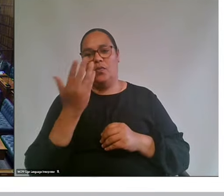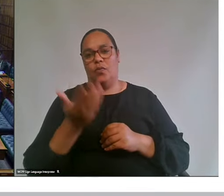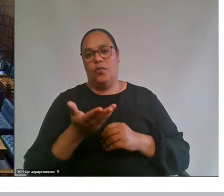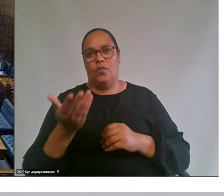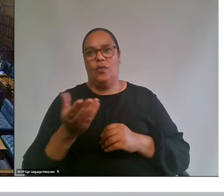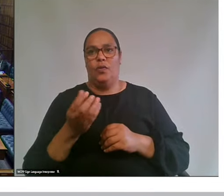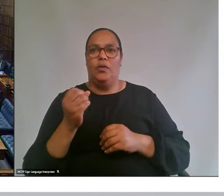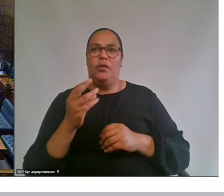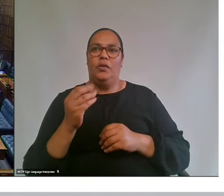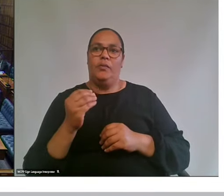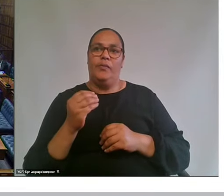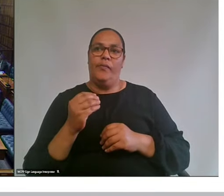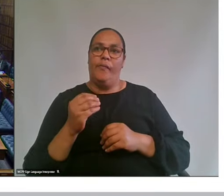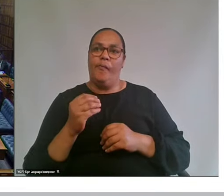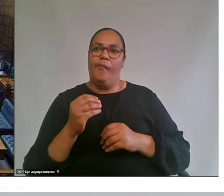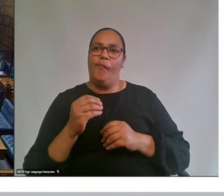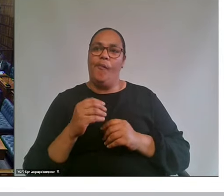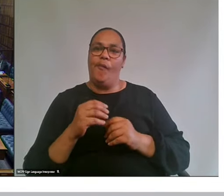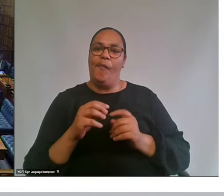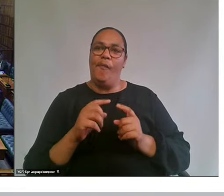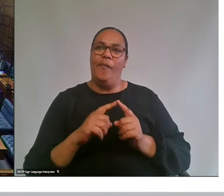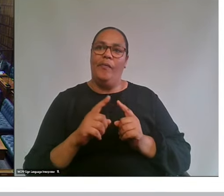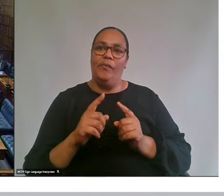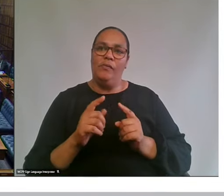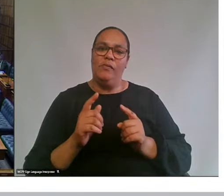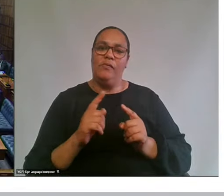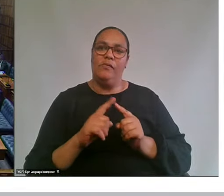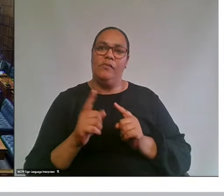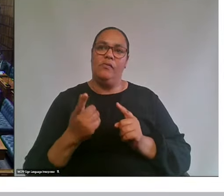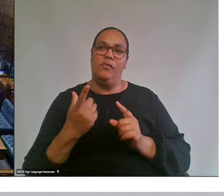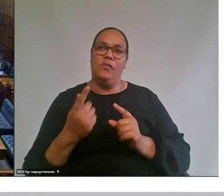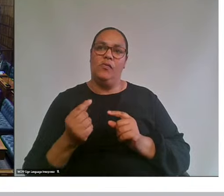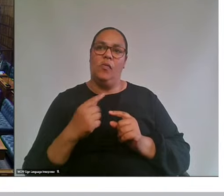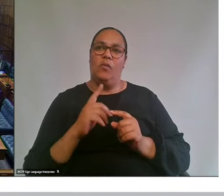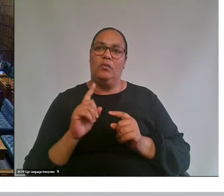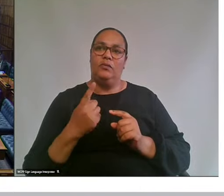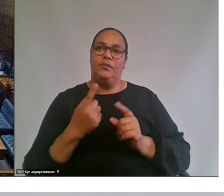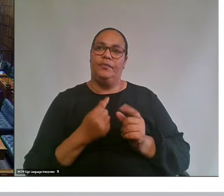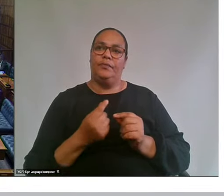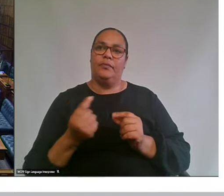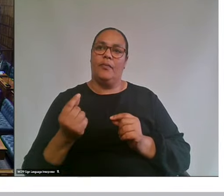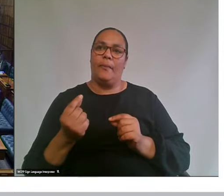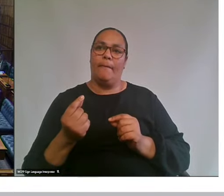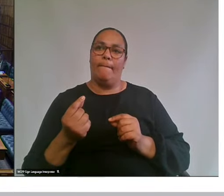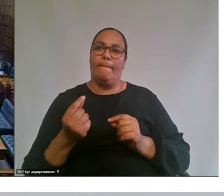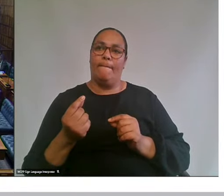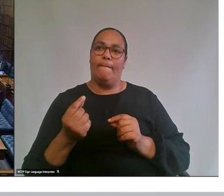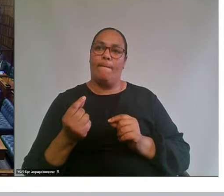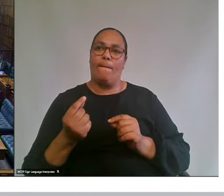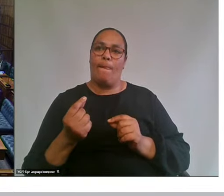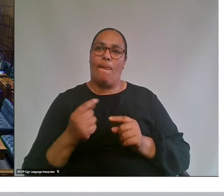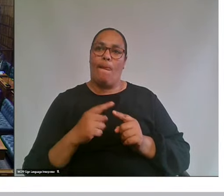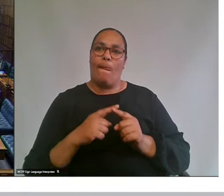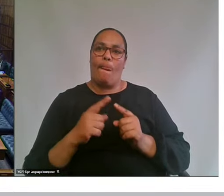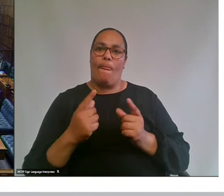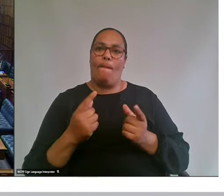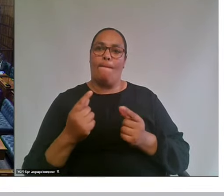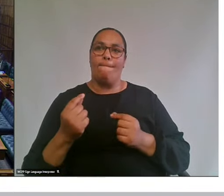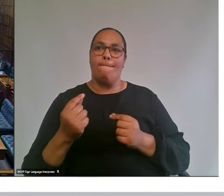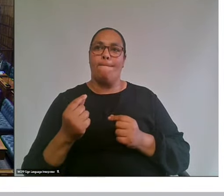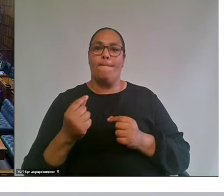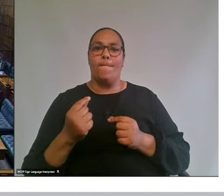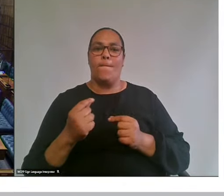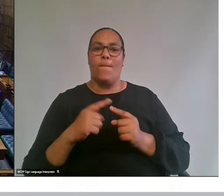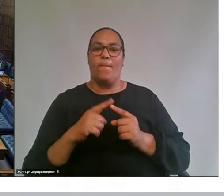so what might be the reason behind that that's my first question then second question is on